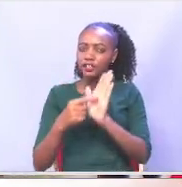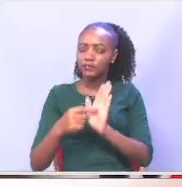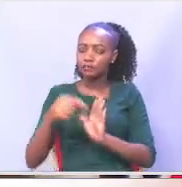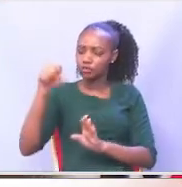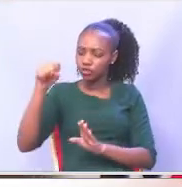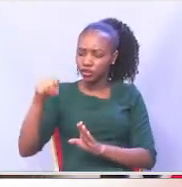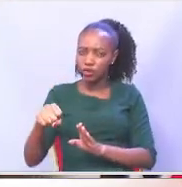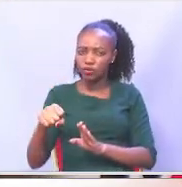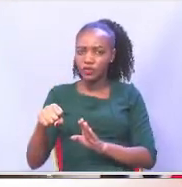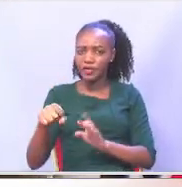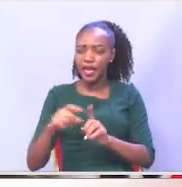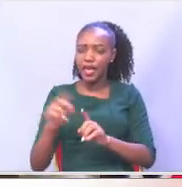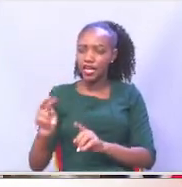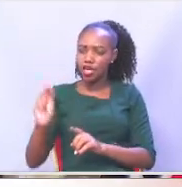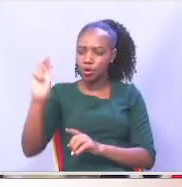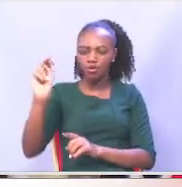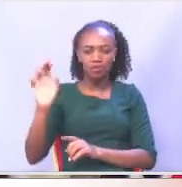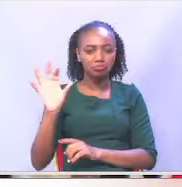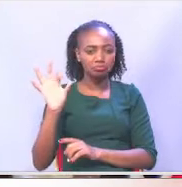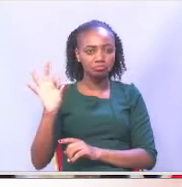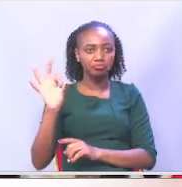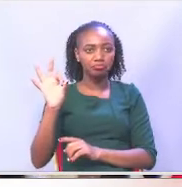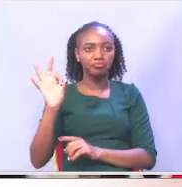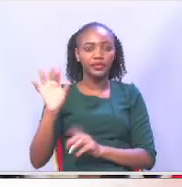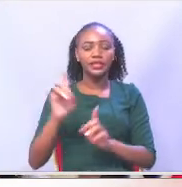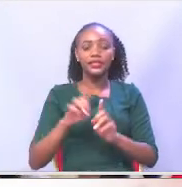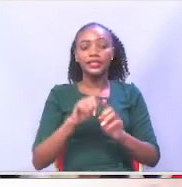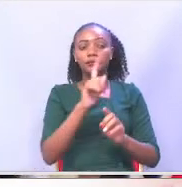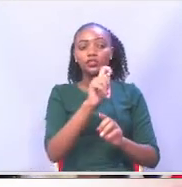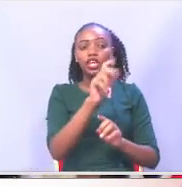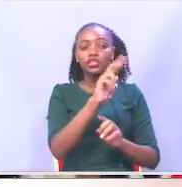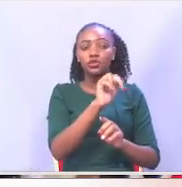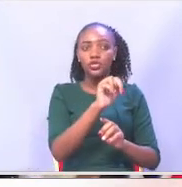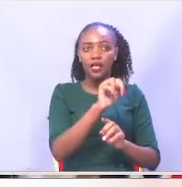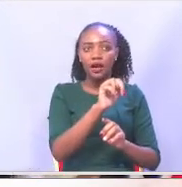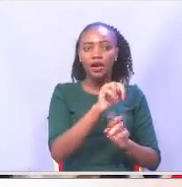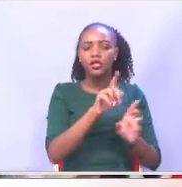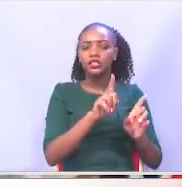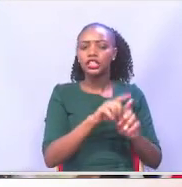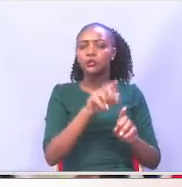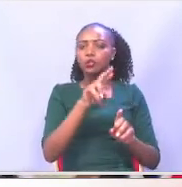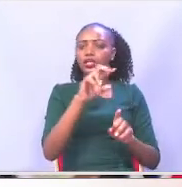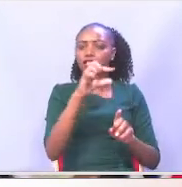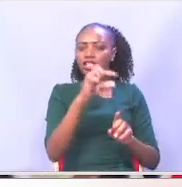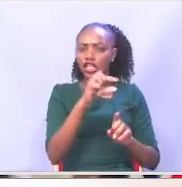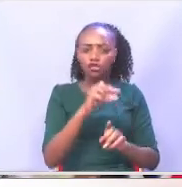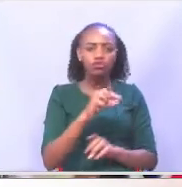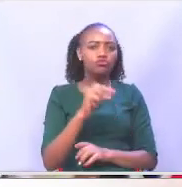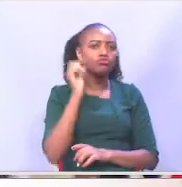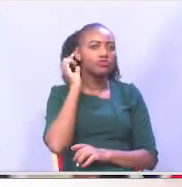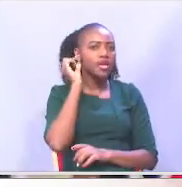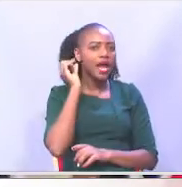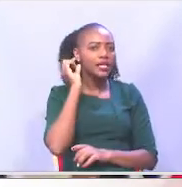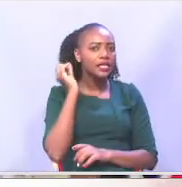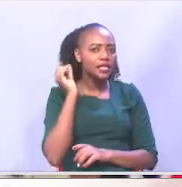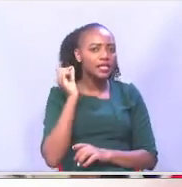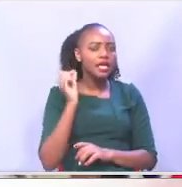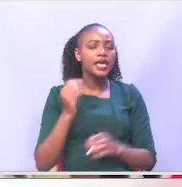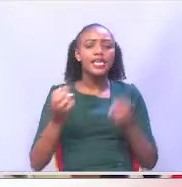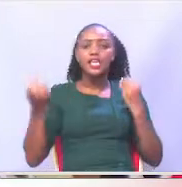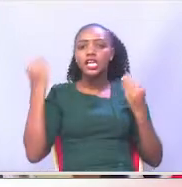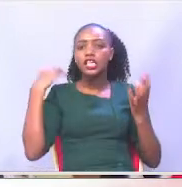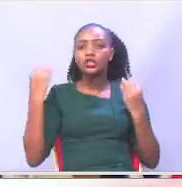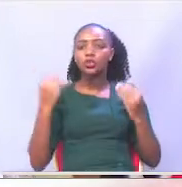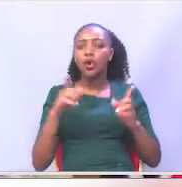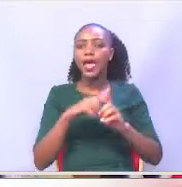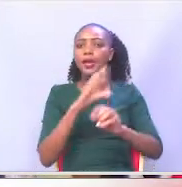North Rift, iko sawa kabisa. Kwenye upande wa Trans Nzoia, upande wa Singishu, upande wa Nandi, upande wa Kericho, upande wa